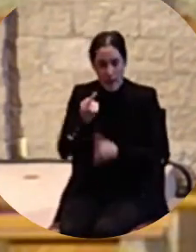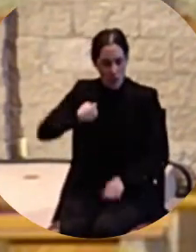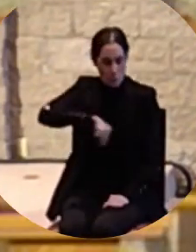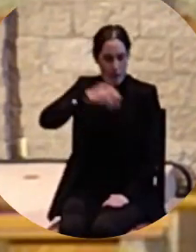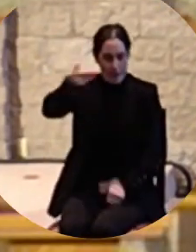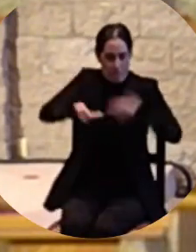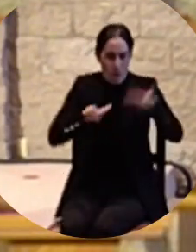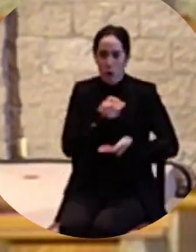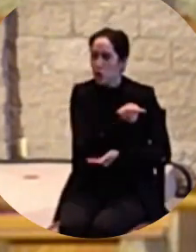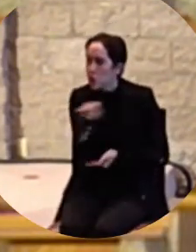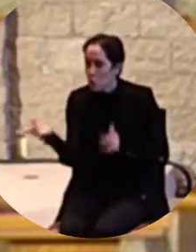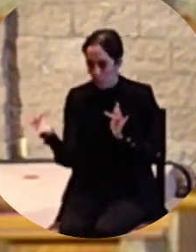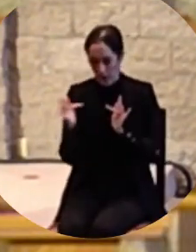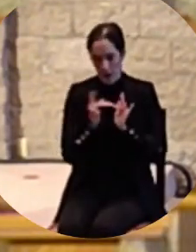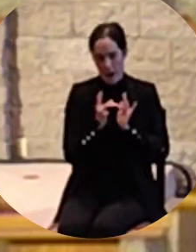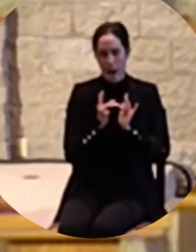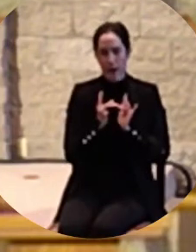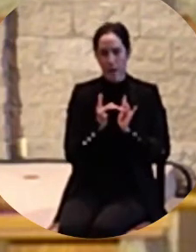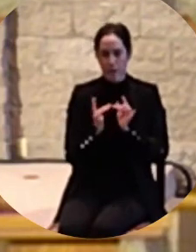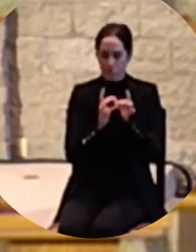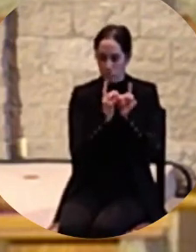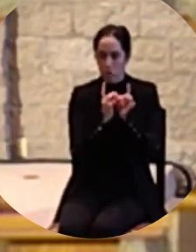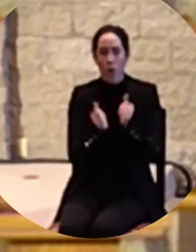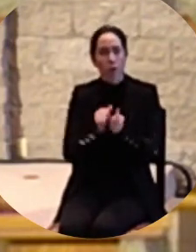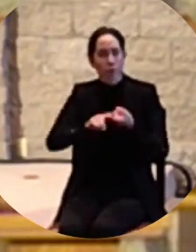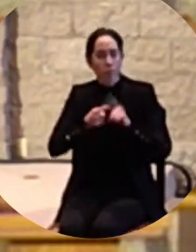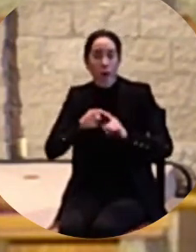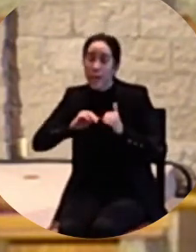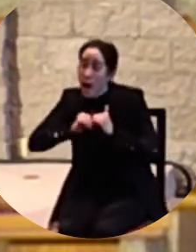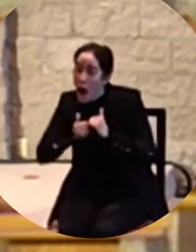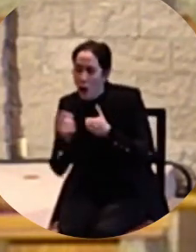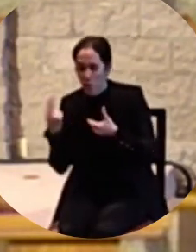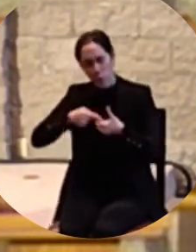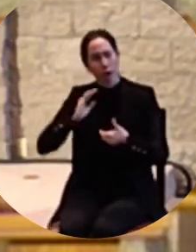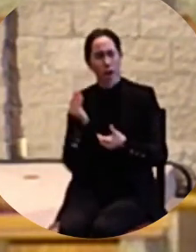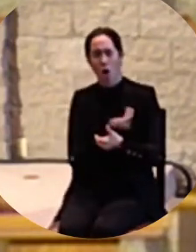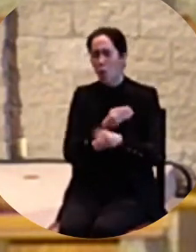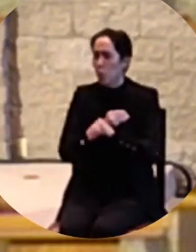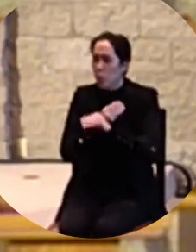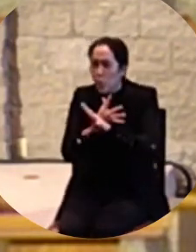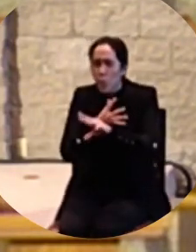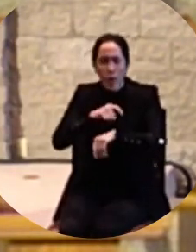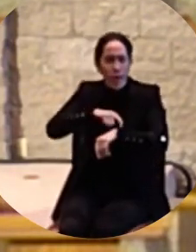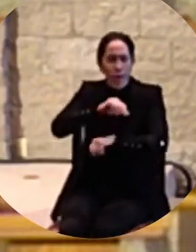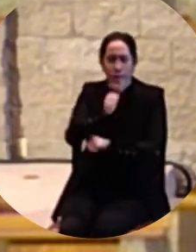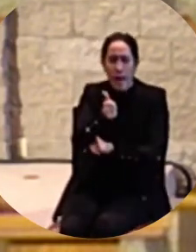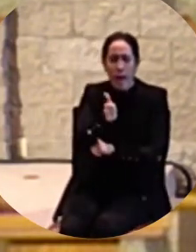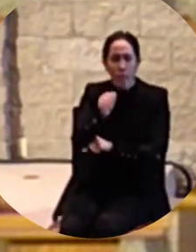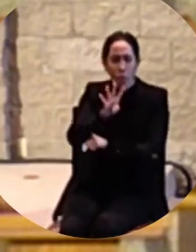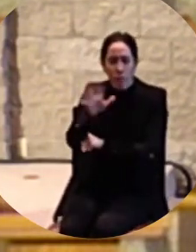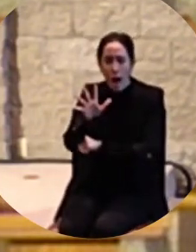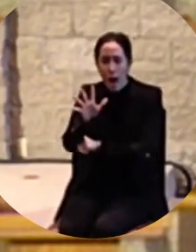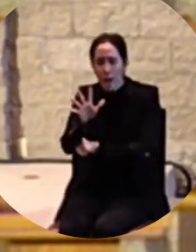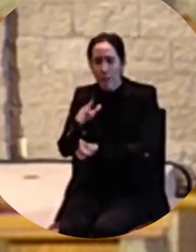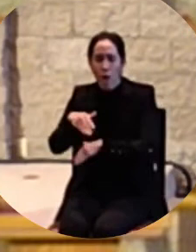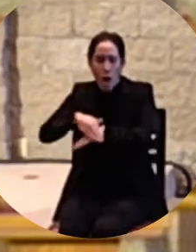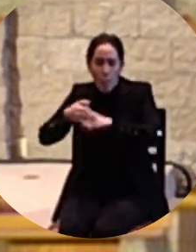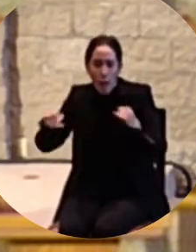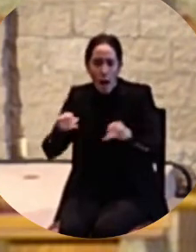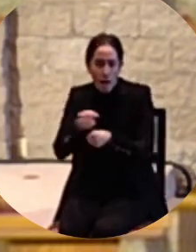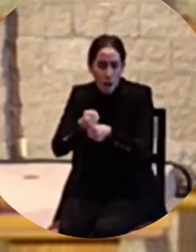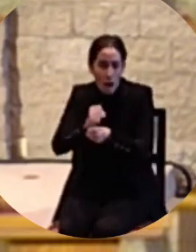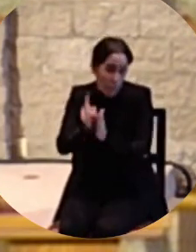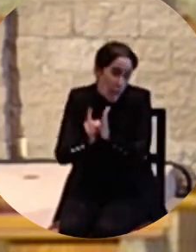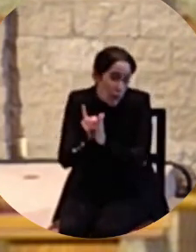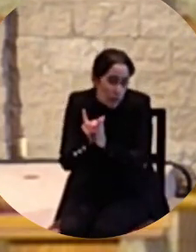by zooming into our 10:45 virtual coffee hour, and then join us at